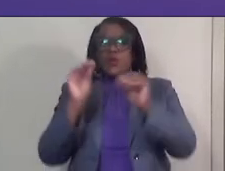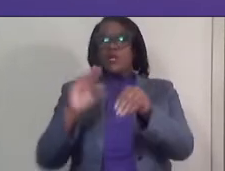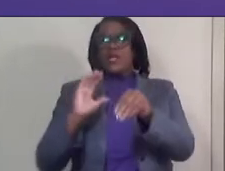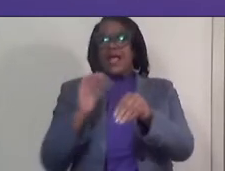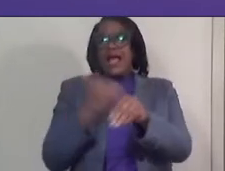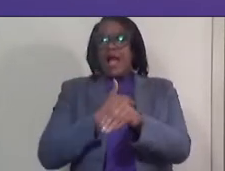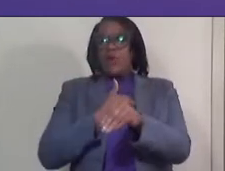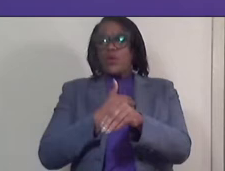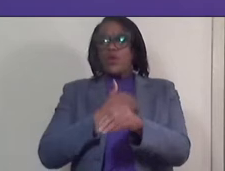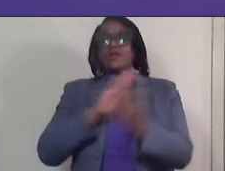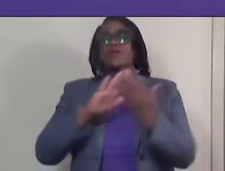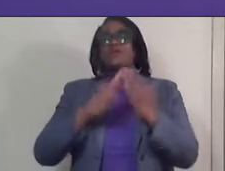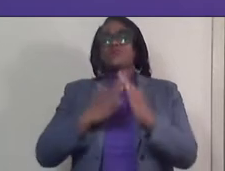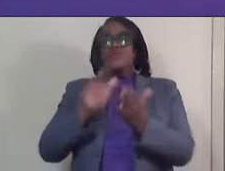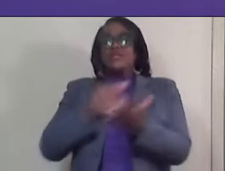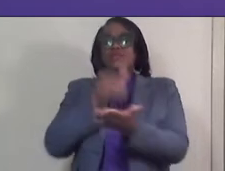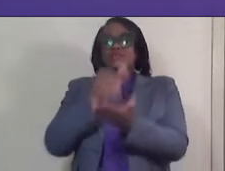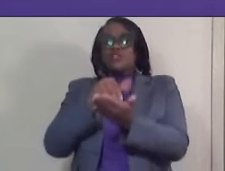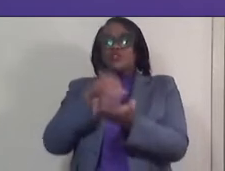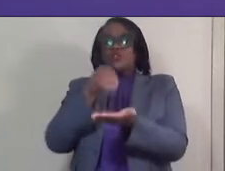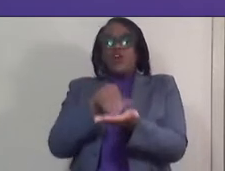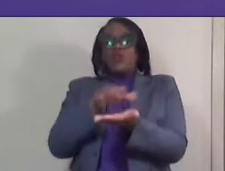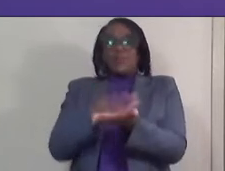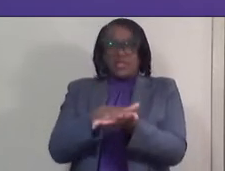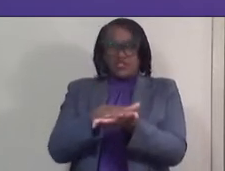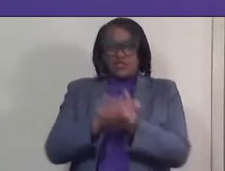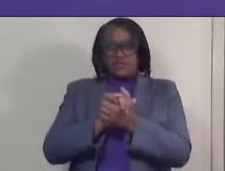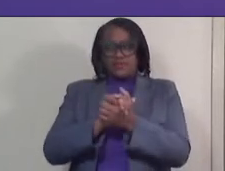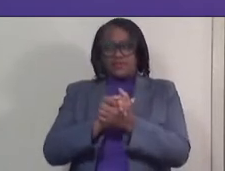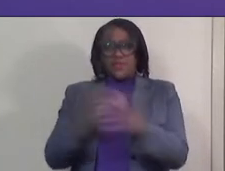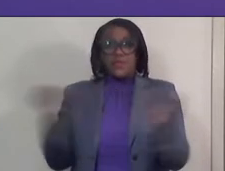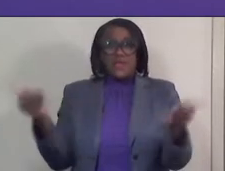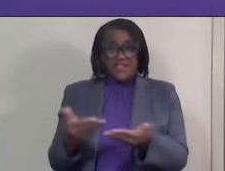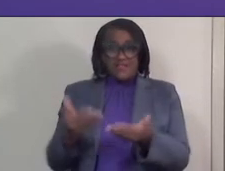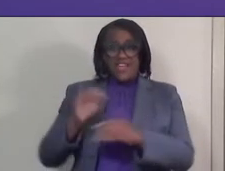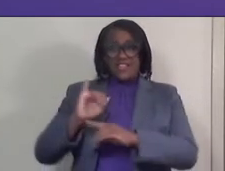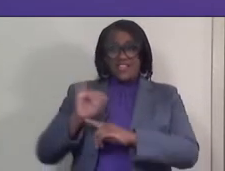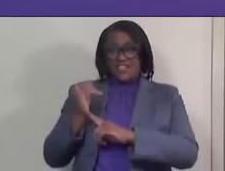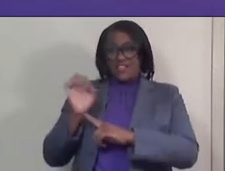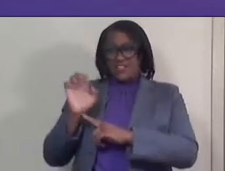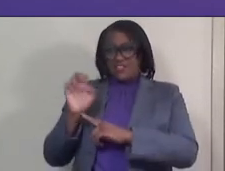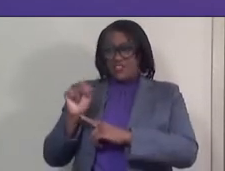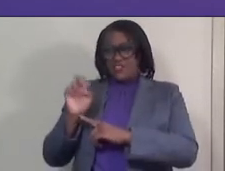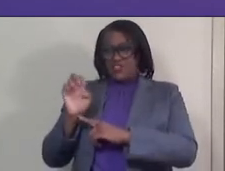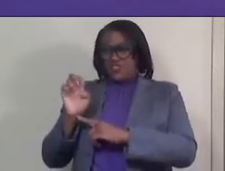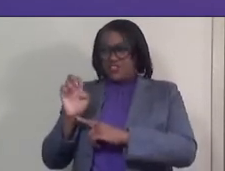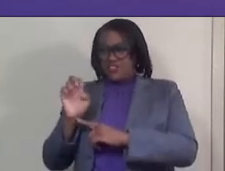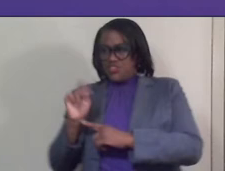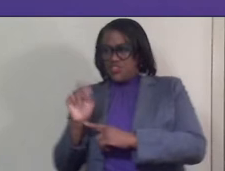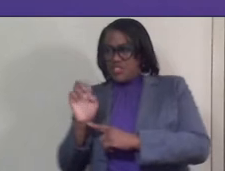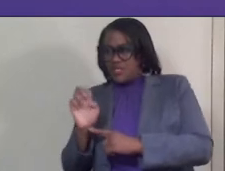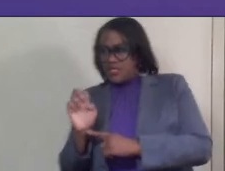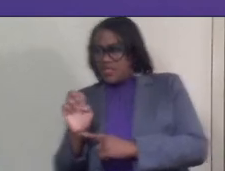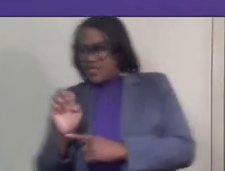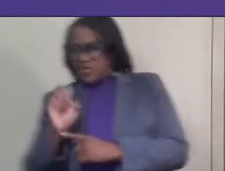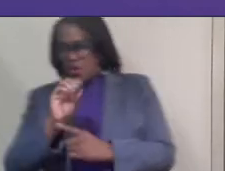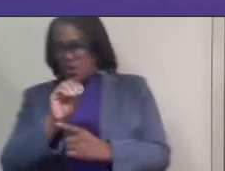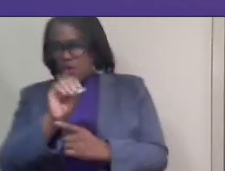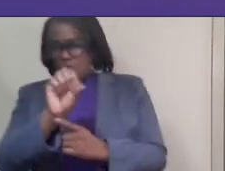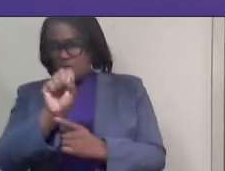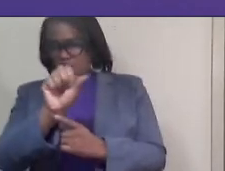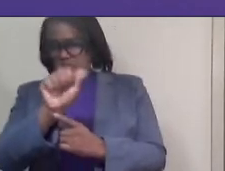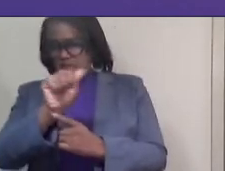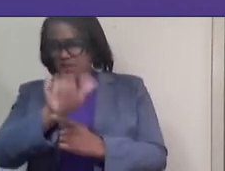community-centered documentation. So I'd like to invite Jeanine Osyanade, representing the historically Black neighborhood